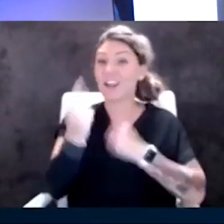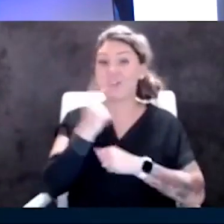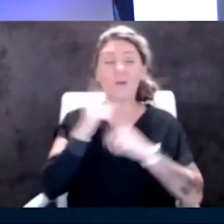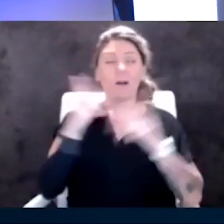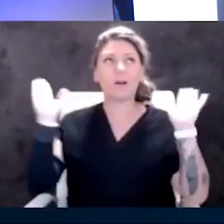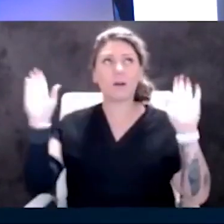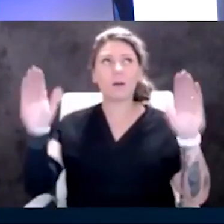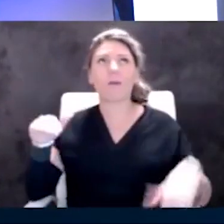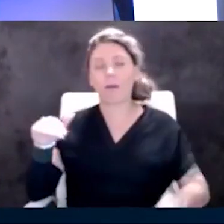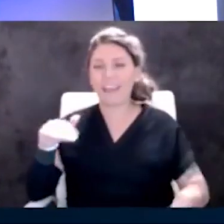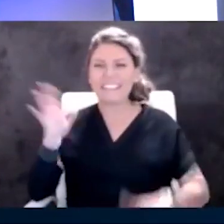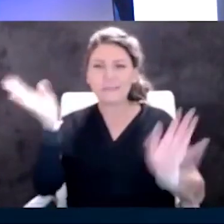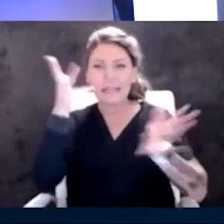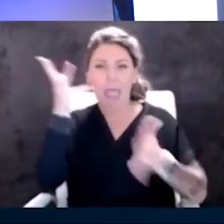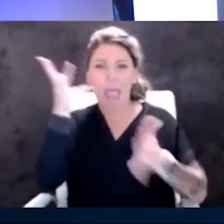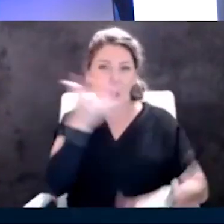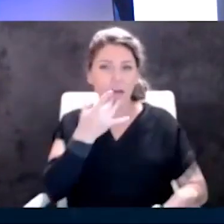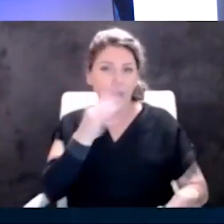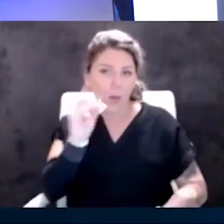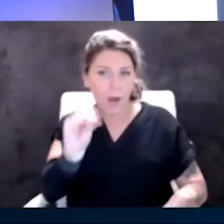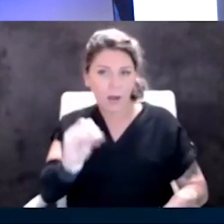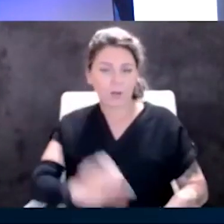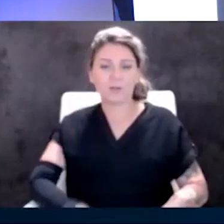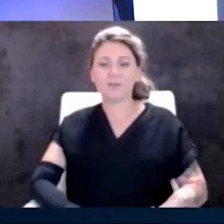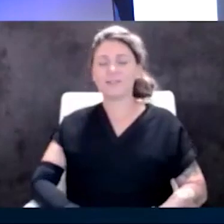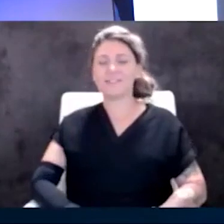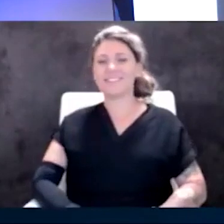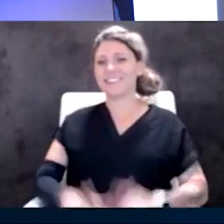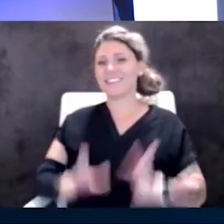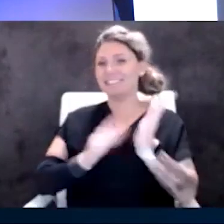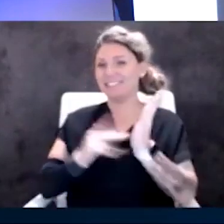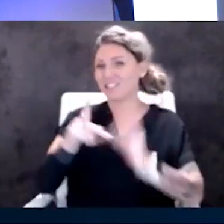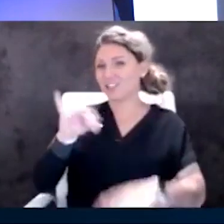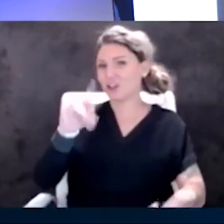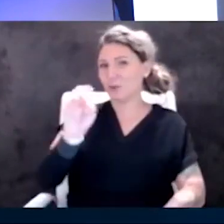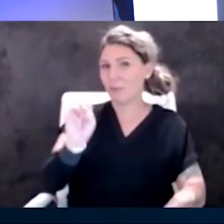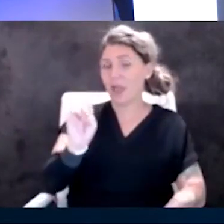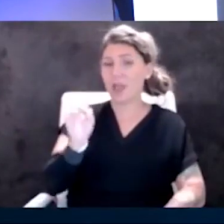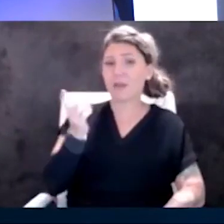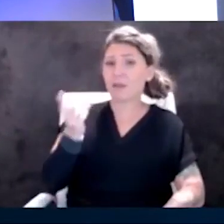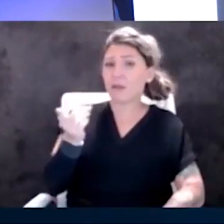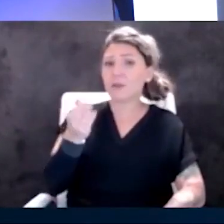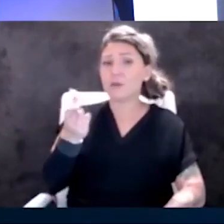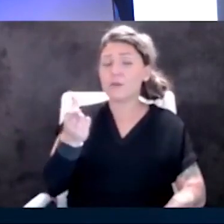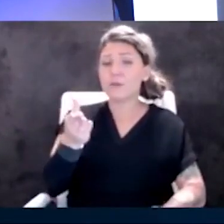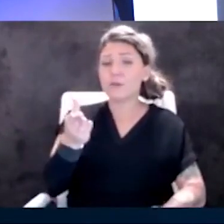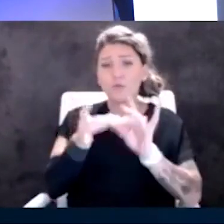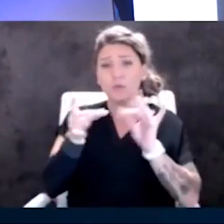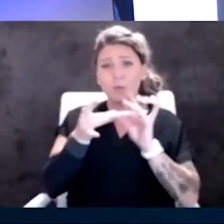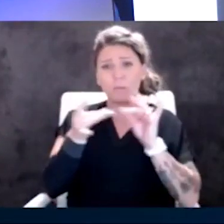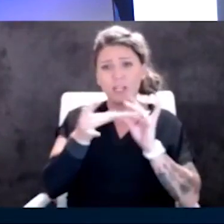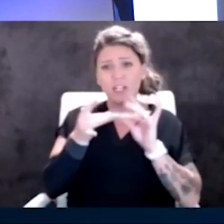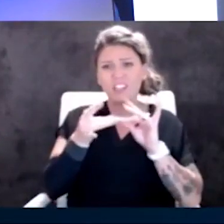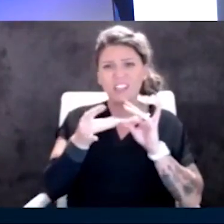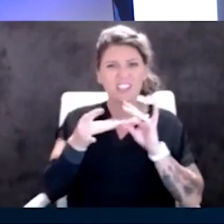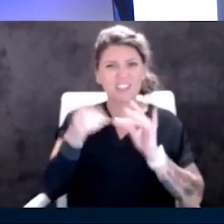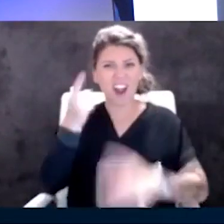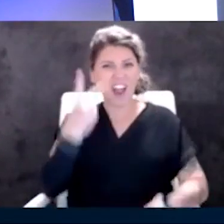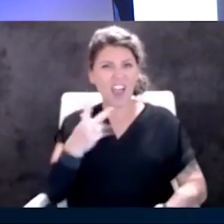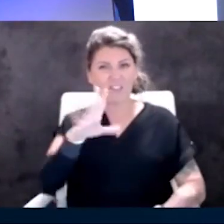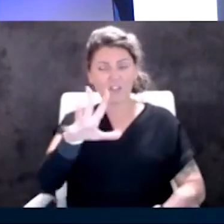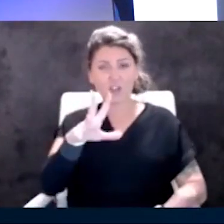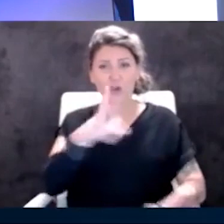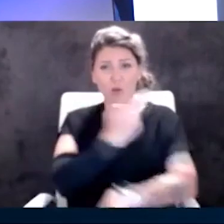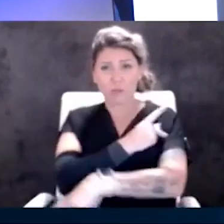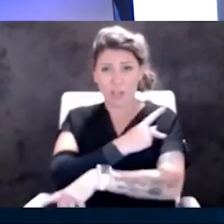Pike, the question I would have for you on Grapevine, you noted that a third to half of your patients hospitalized right now have COVID-19. How